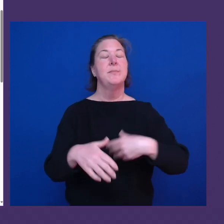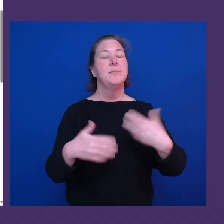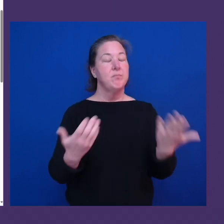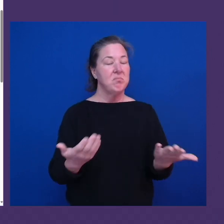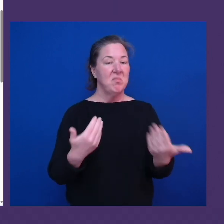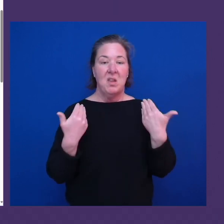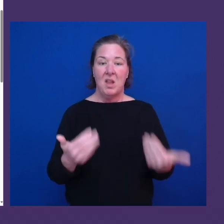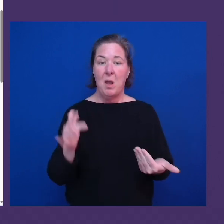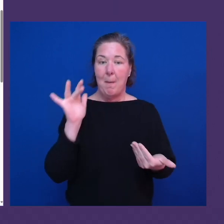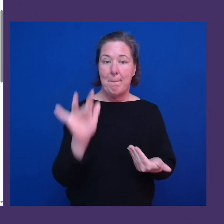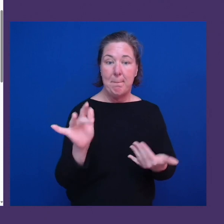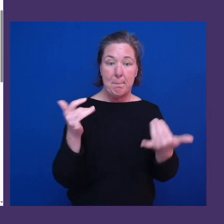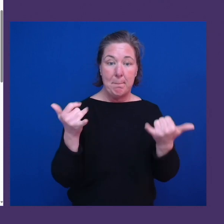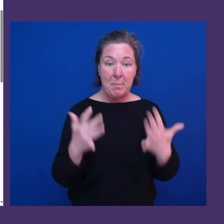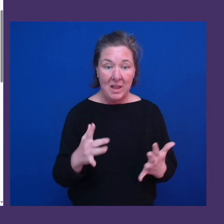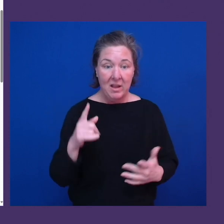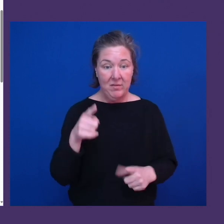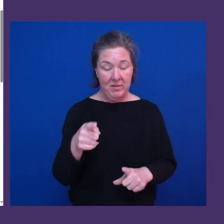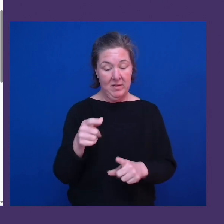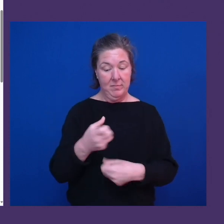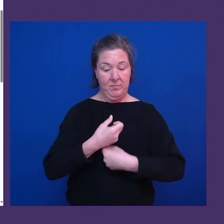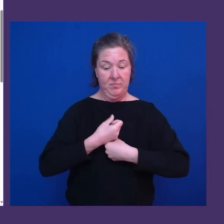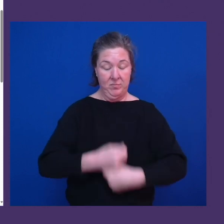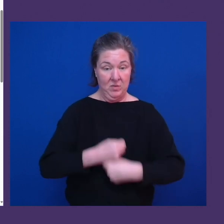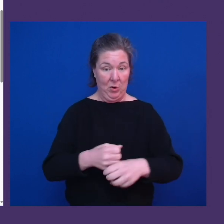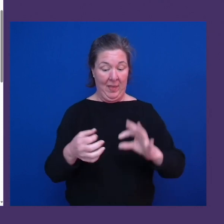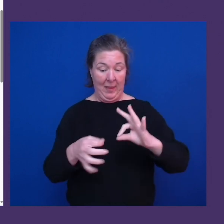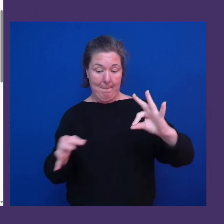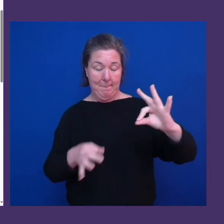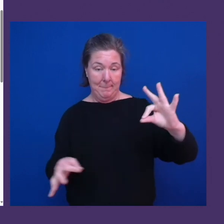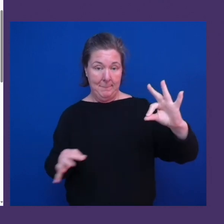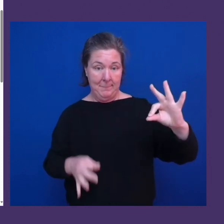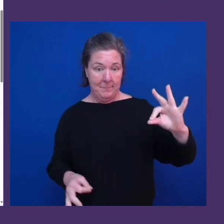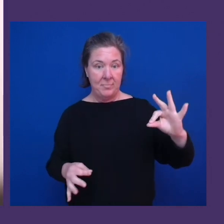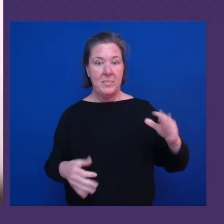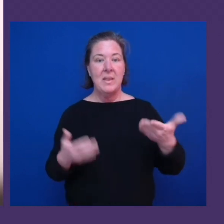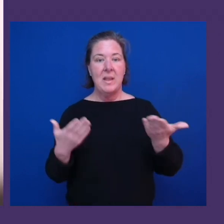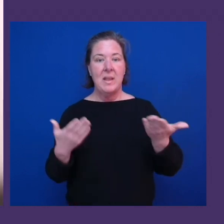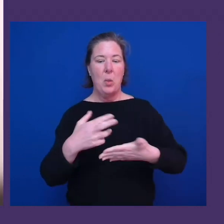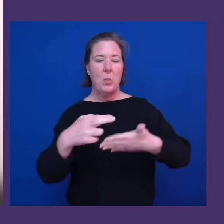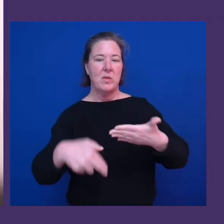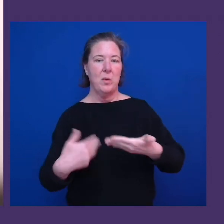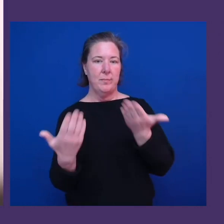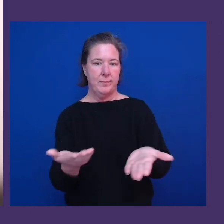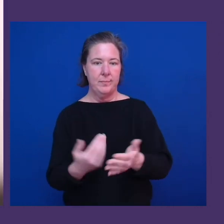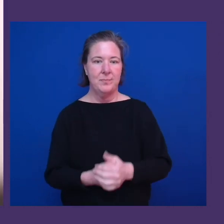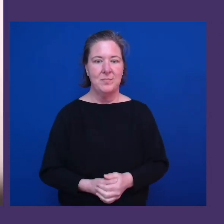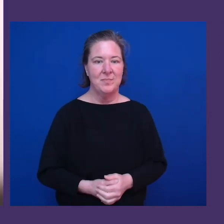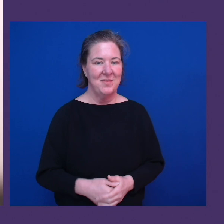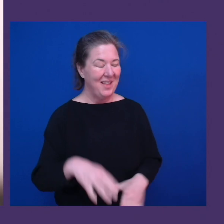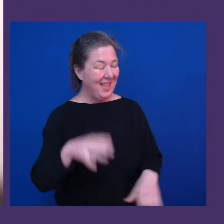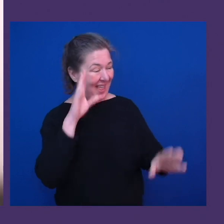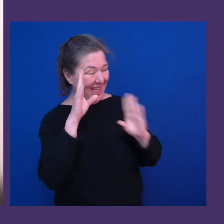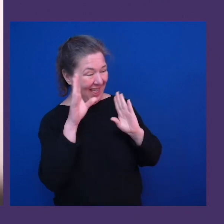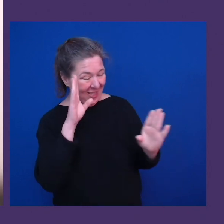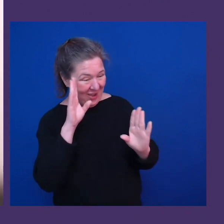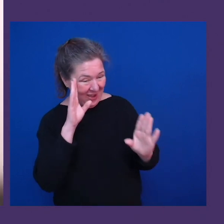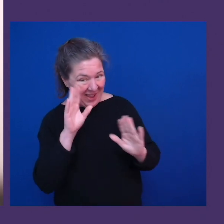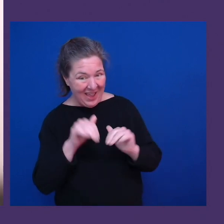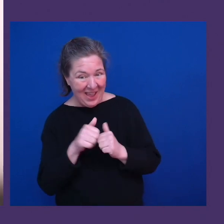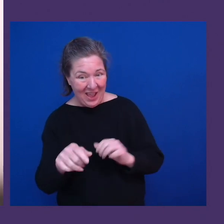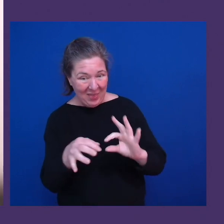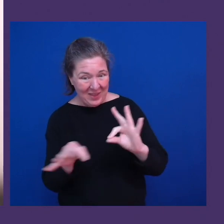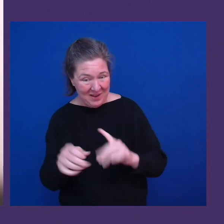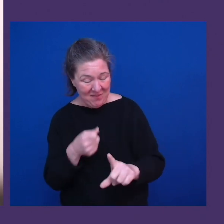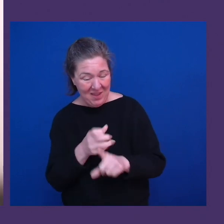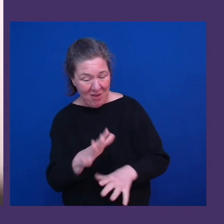press play for it to create the captions, and here's the result. Hello, Swetha. How do these captions affect your